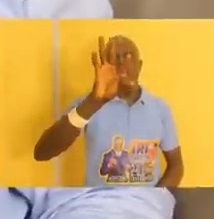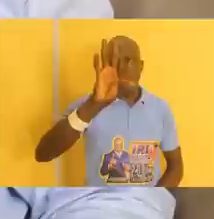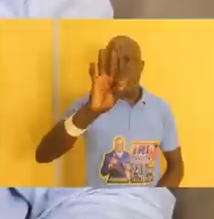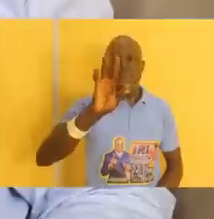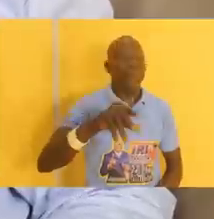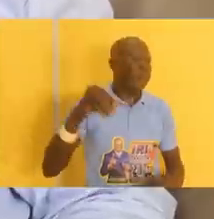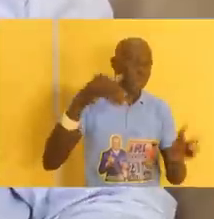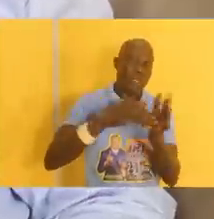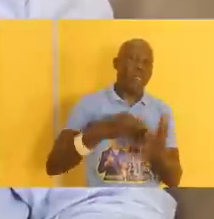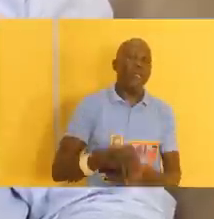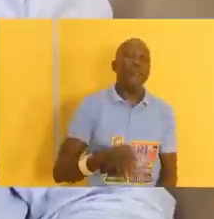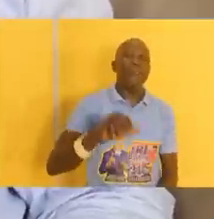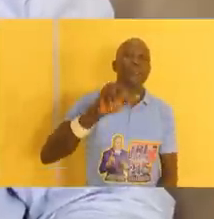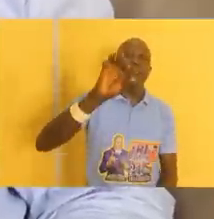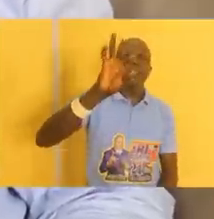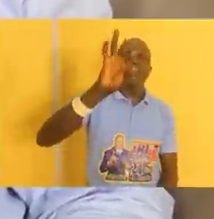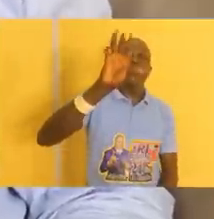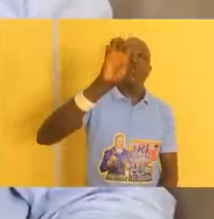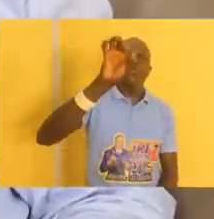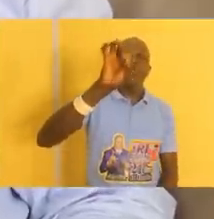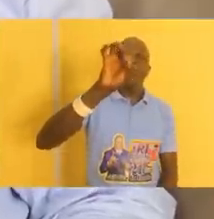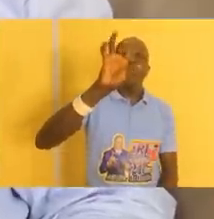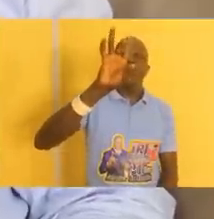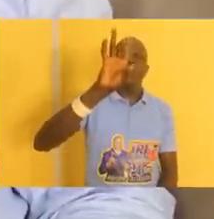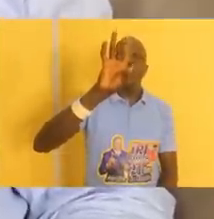080 60 29 19 30. But let us see. Yeah, it's again